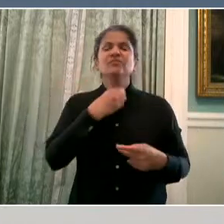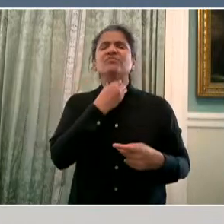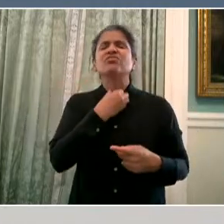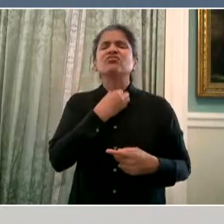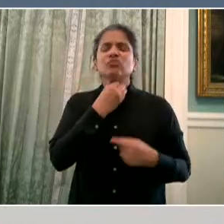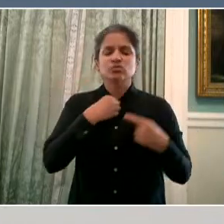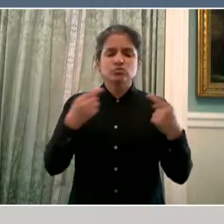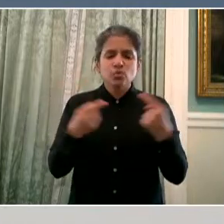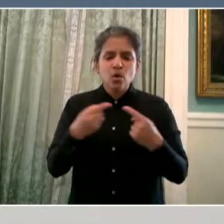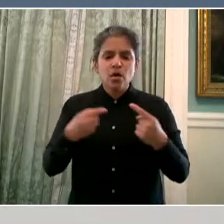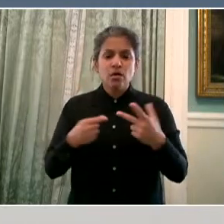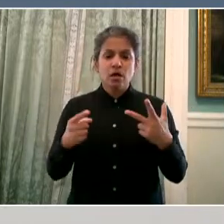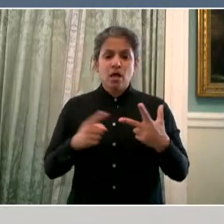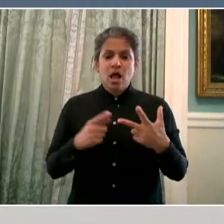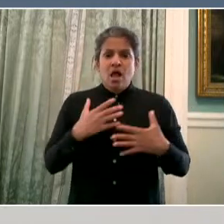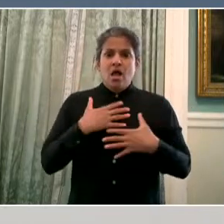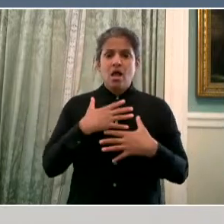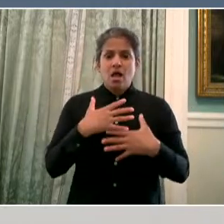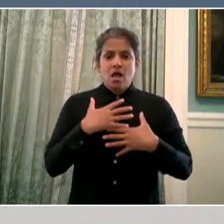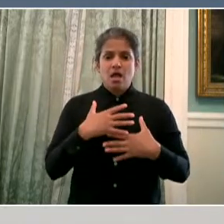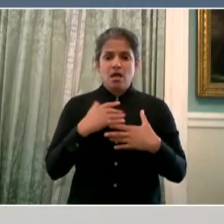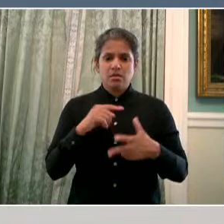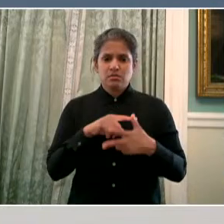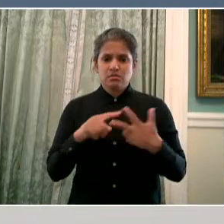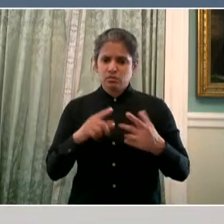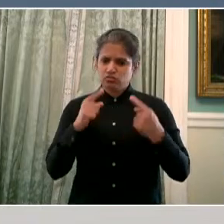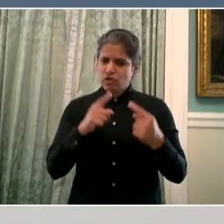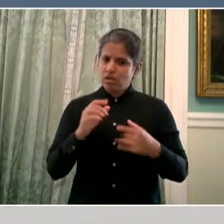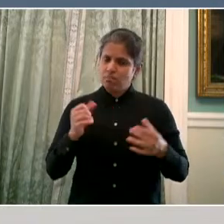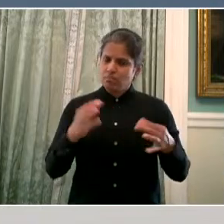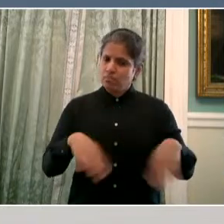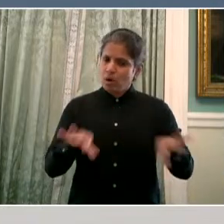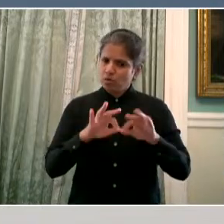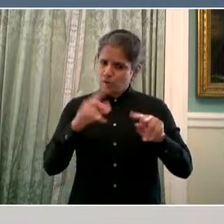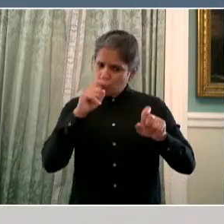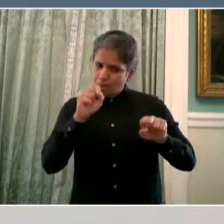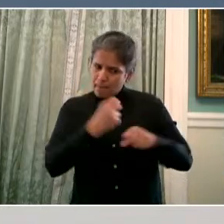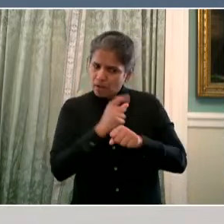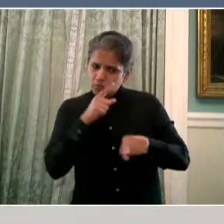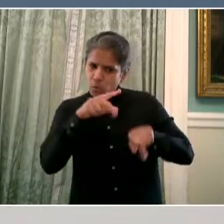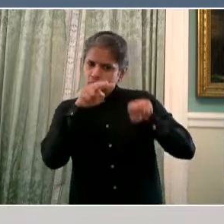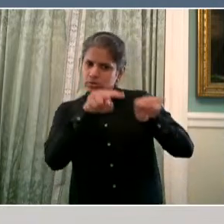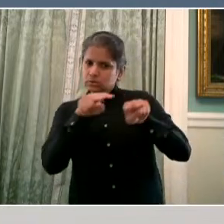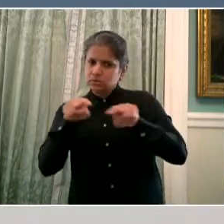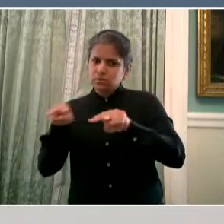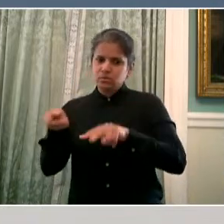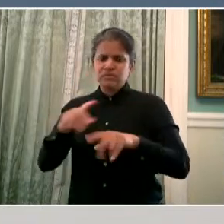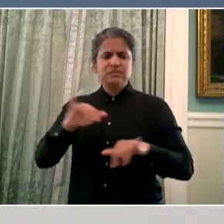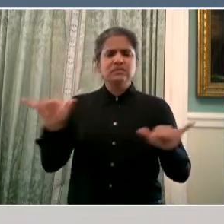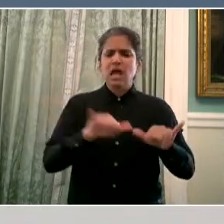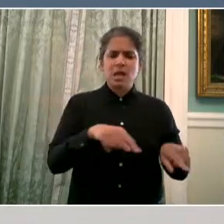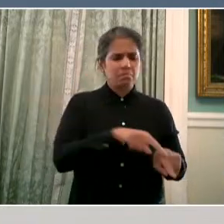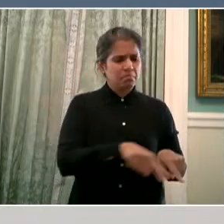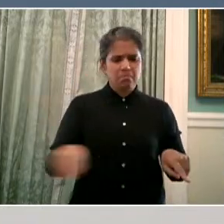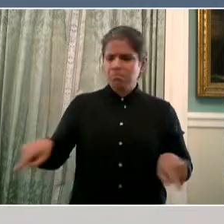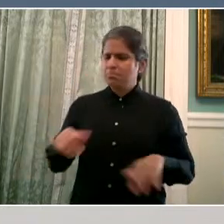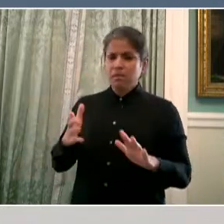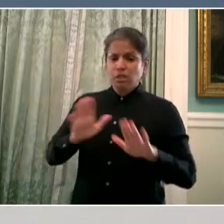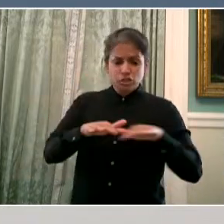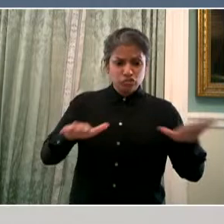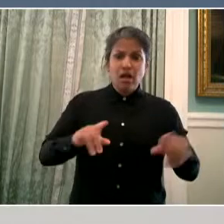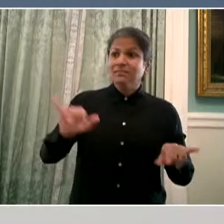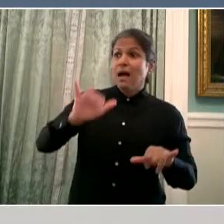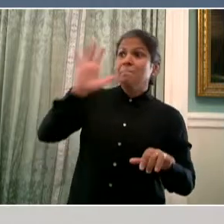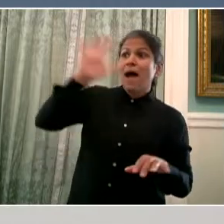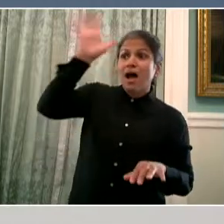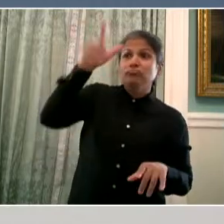this irritation. Parents and caregivers across our city should do the same. For events can proceed as planned